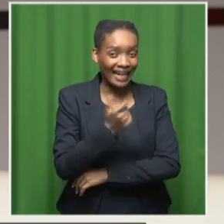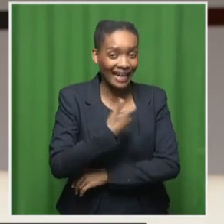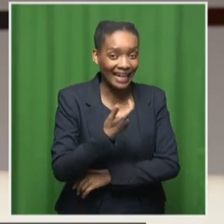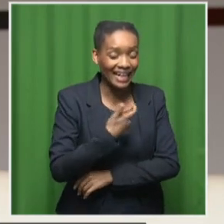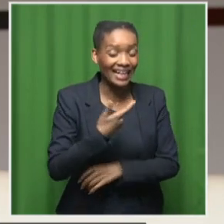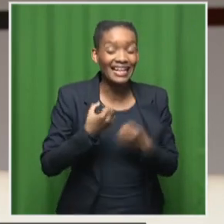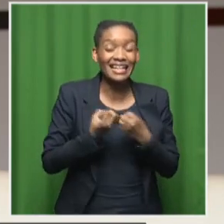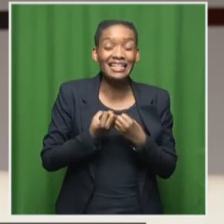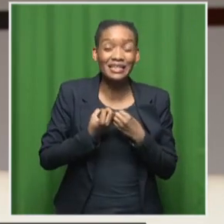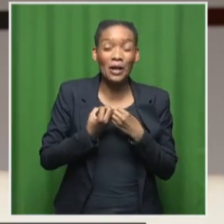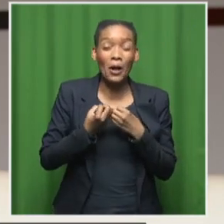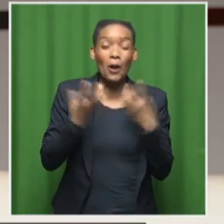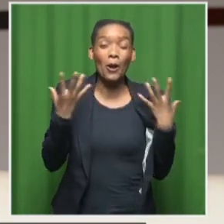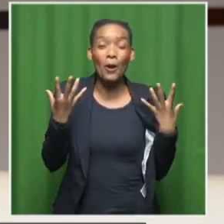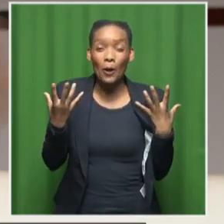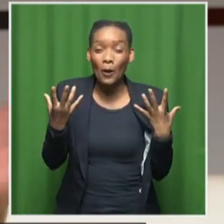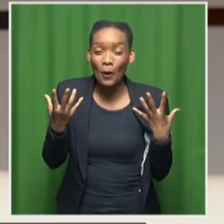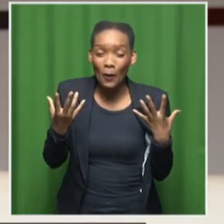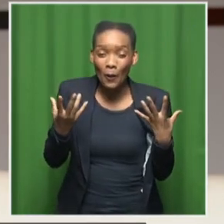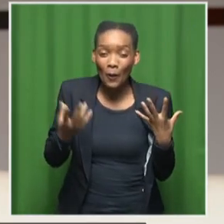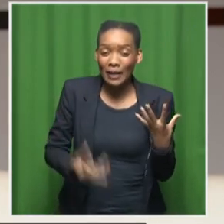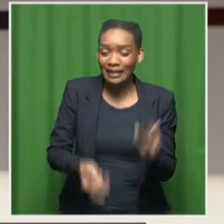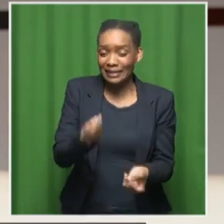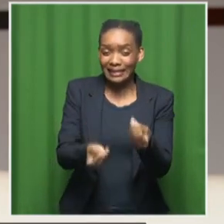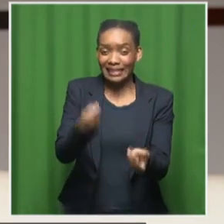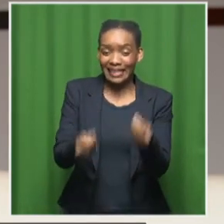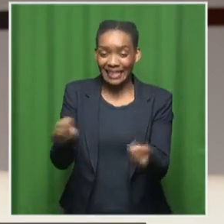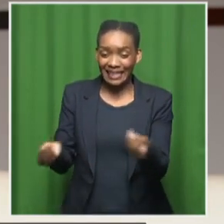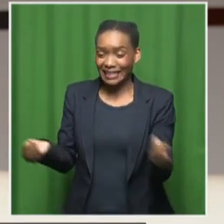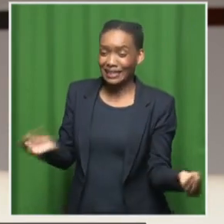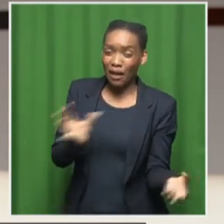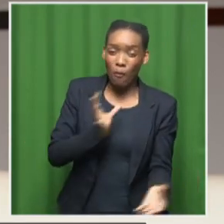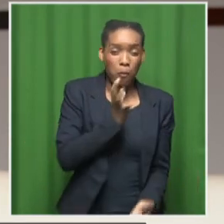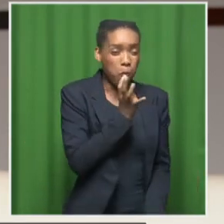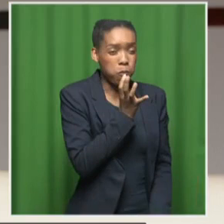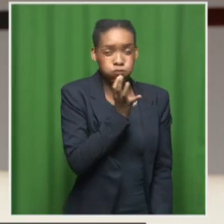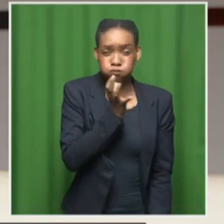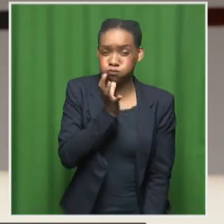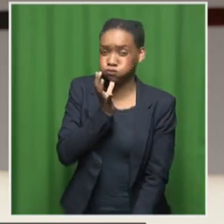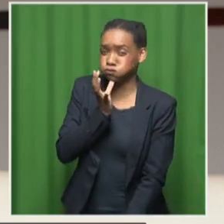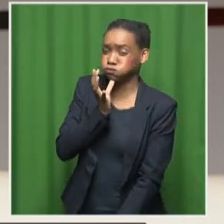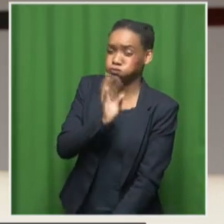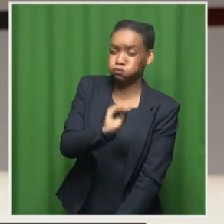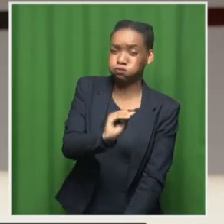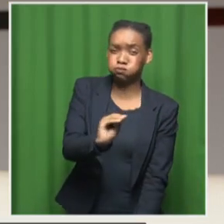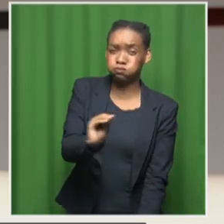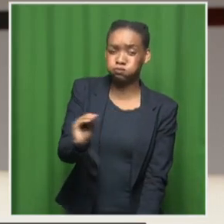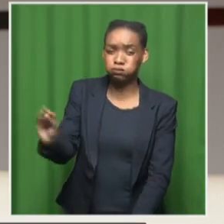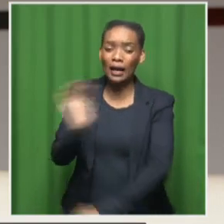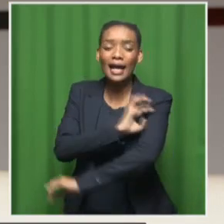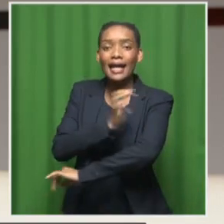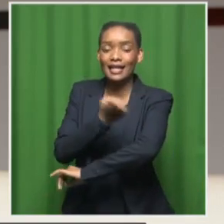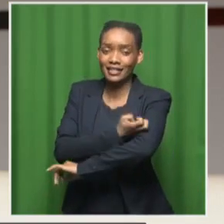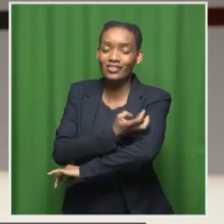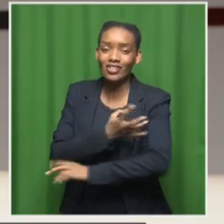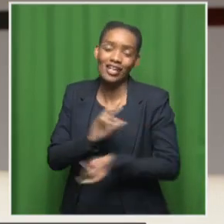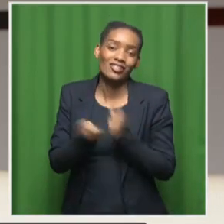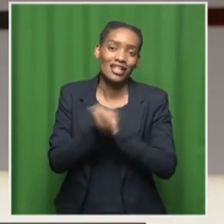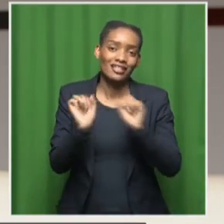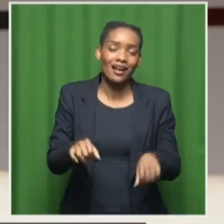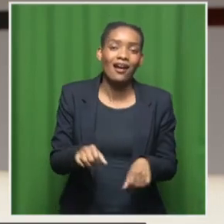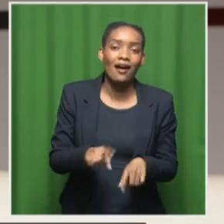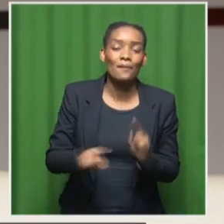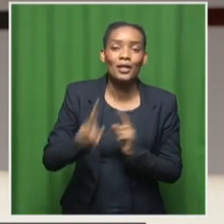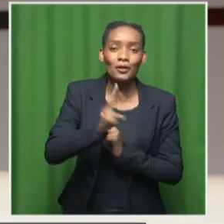It's a lot, when you look outside and you have hundreds of kids lining up, the energy definitely shifts, but it also